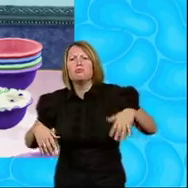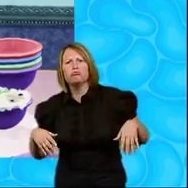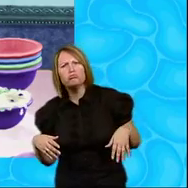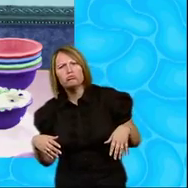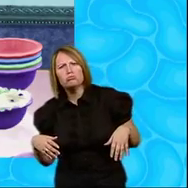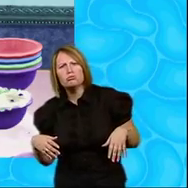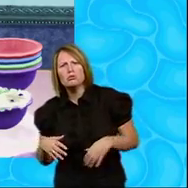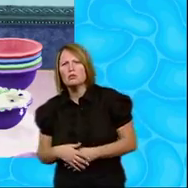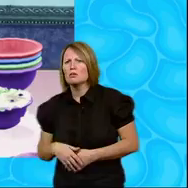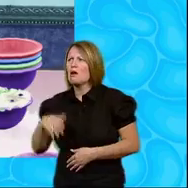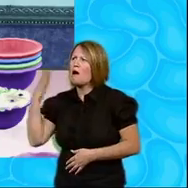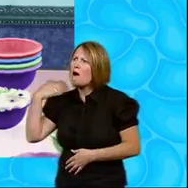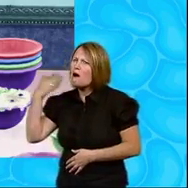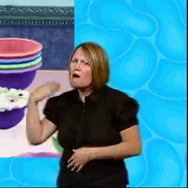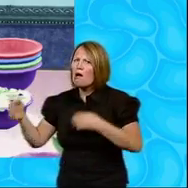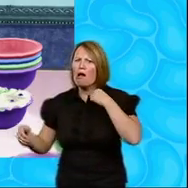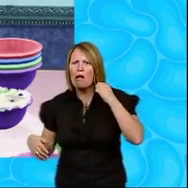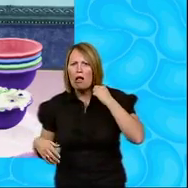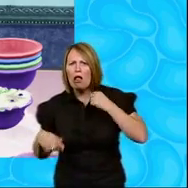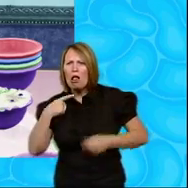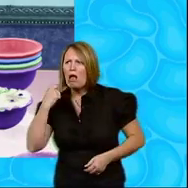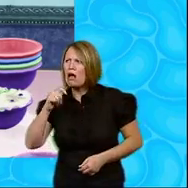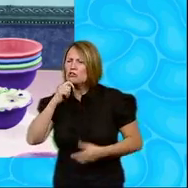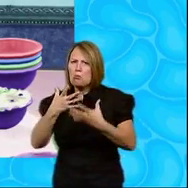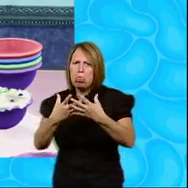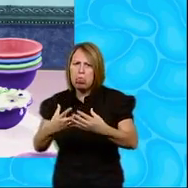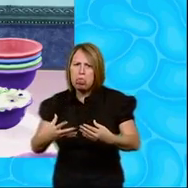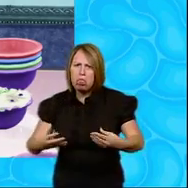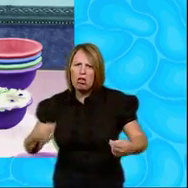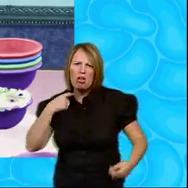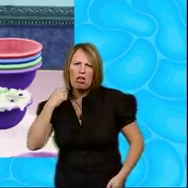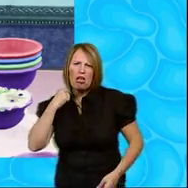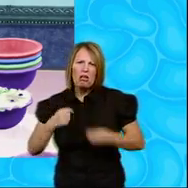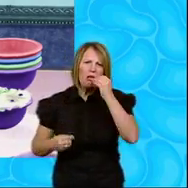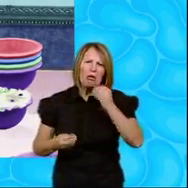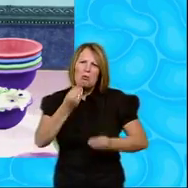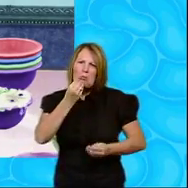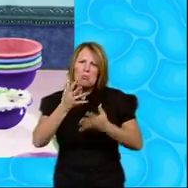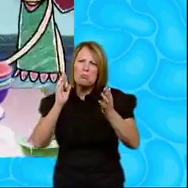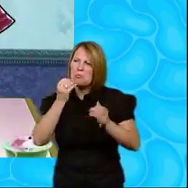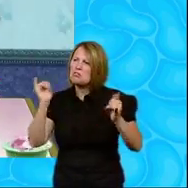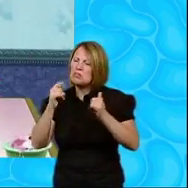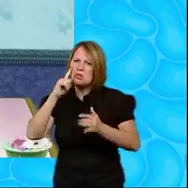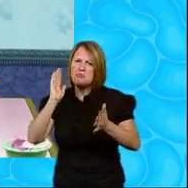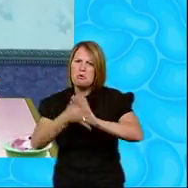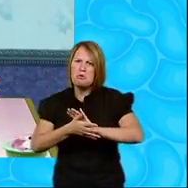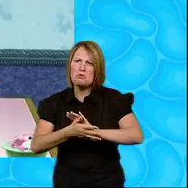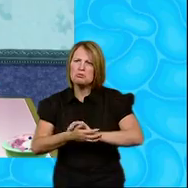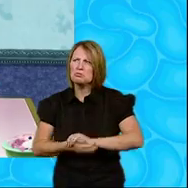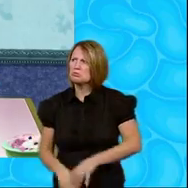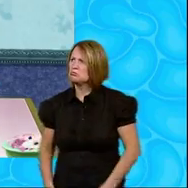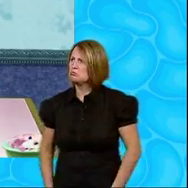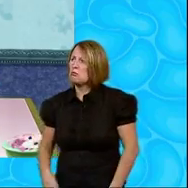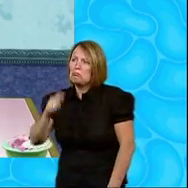It got so hot that all the ice cream for Abby McTabby's birthday tea melted. She thought her party was